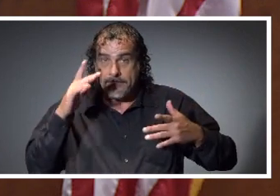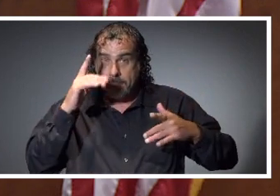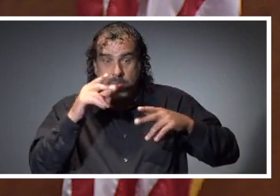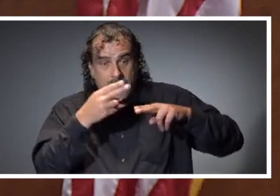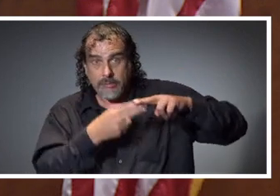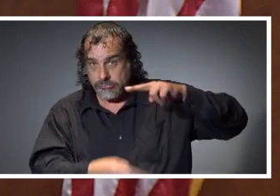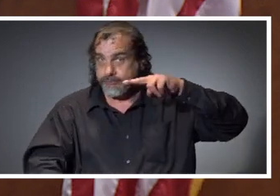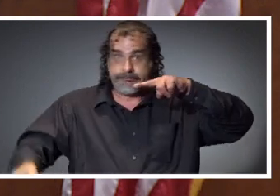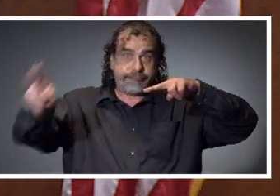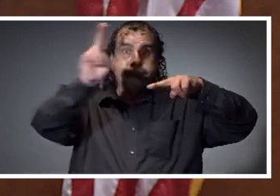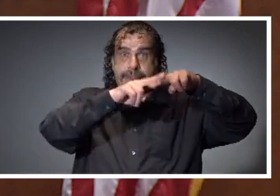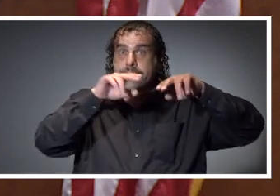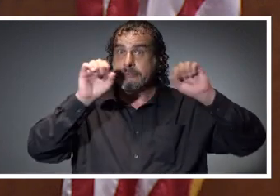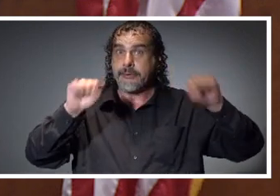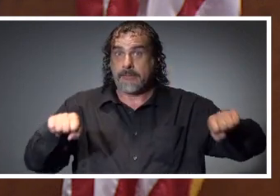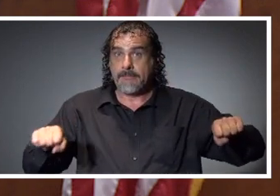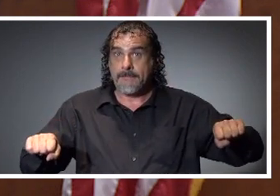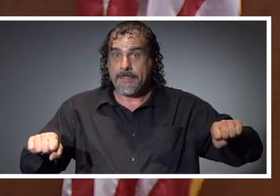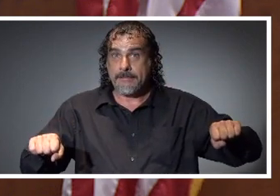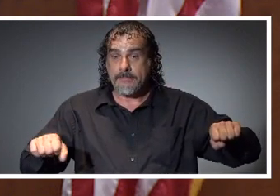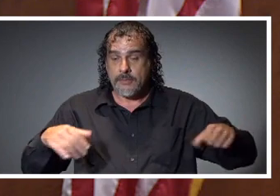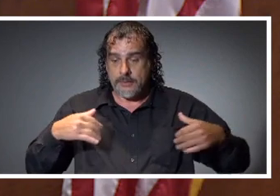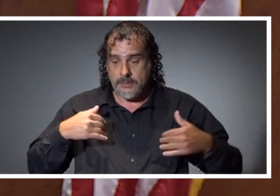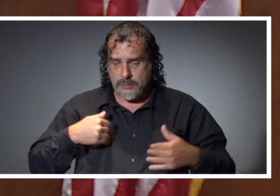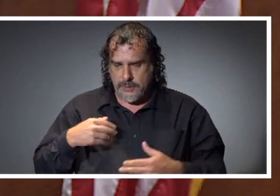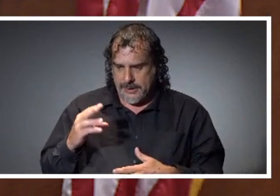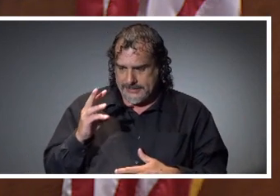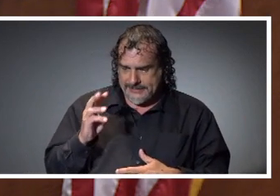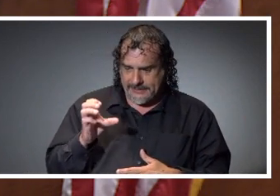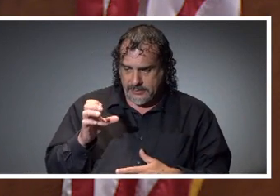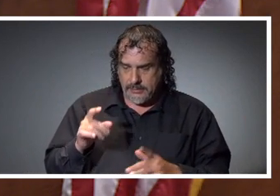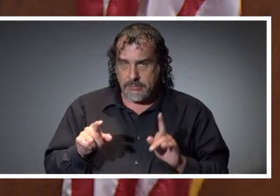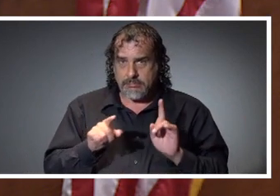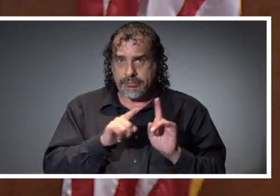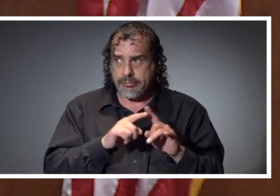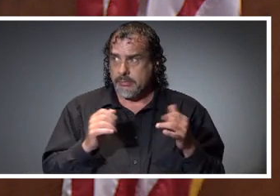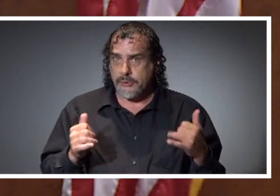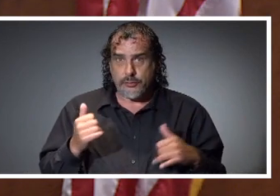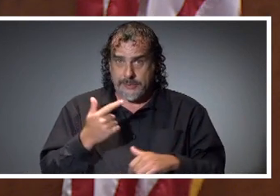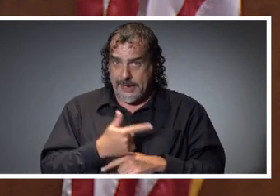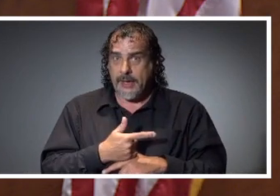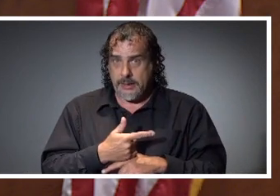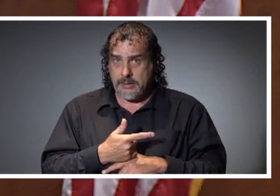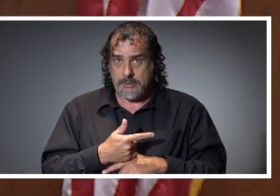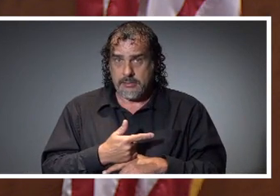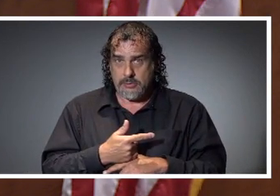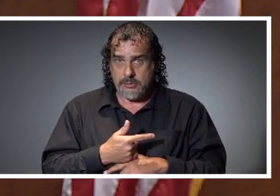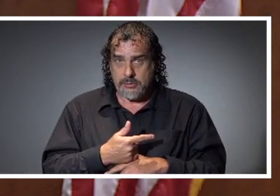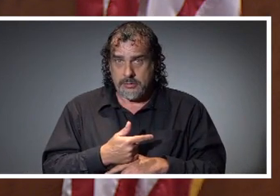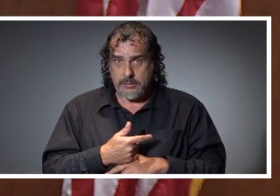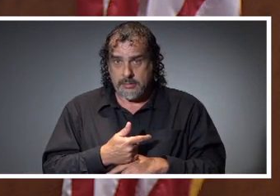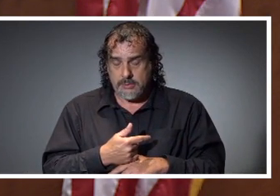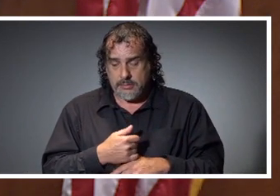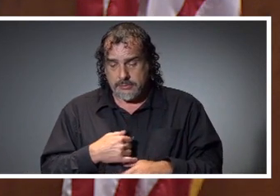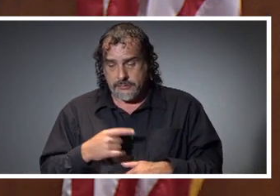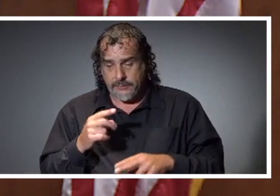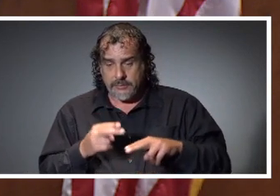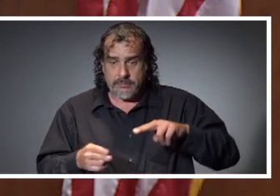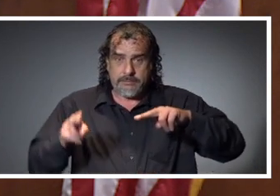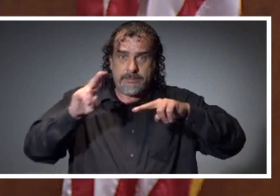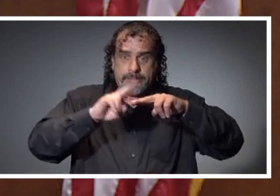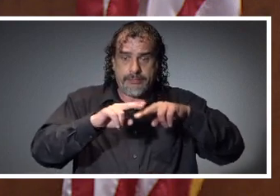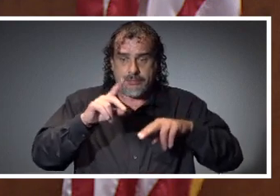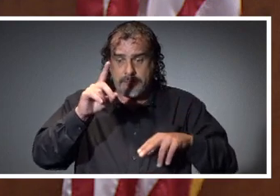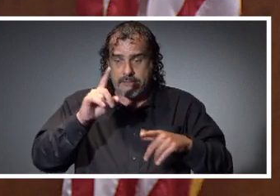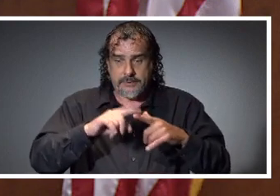because we still had 600 plus cases in Mississippi today. And if you go at 1.2, that means